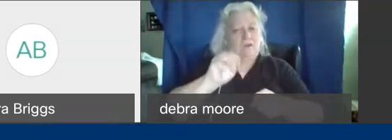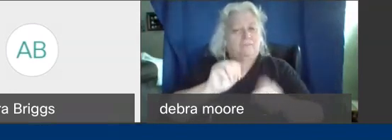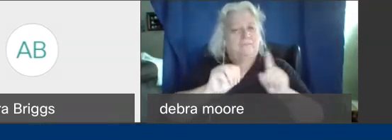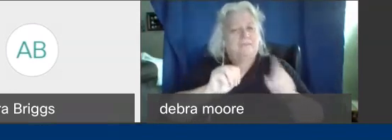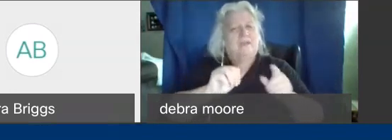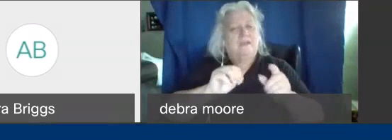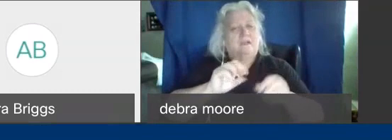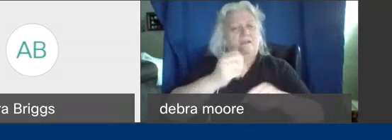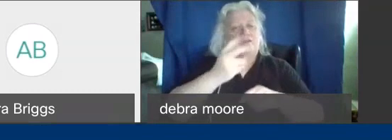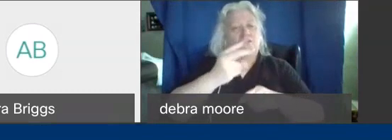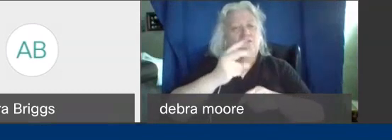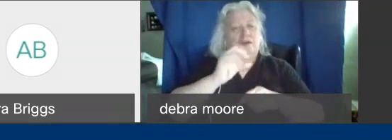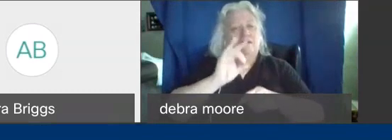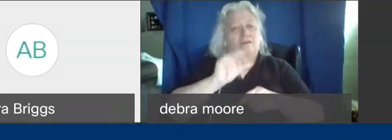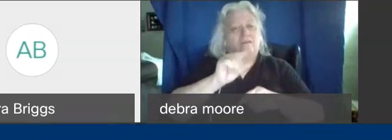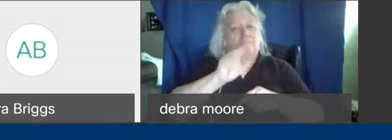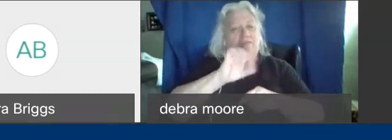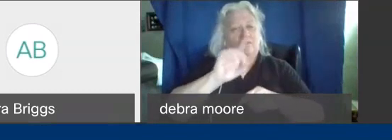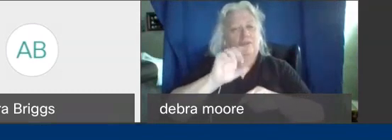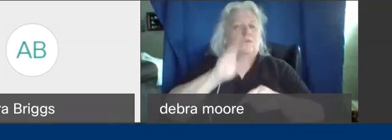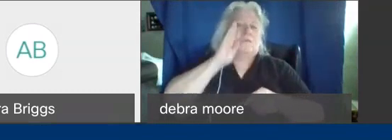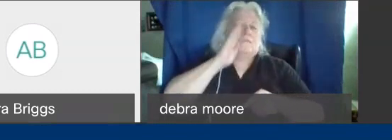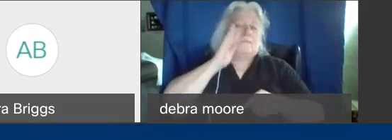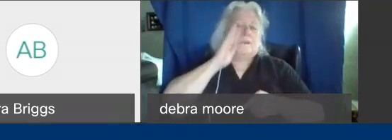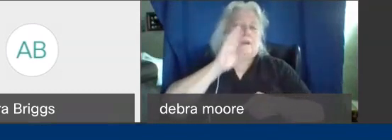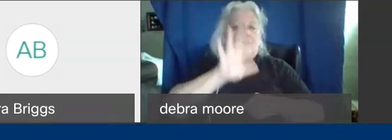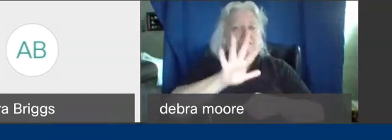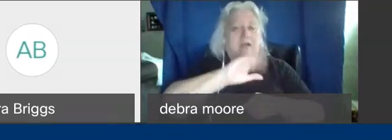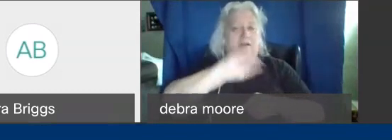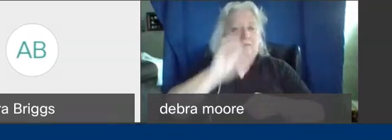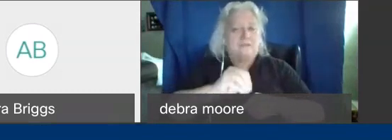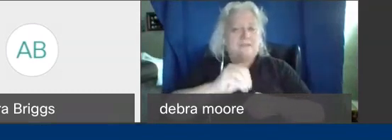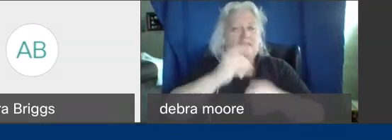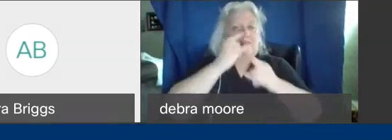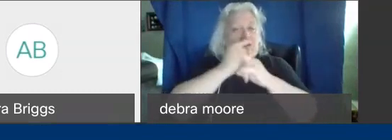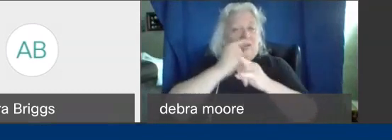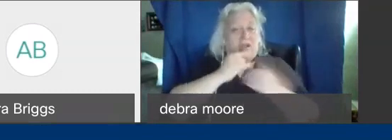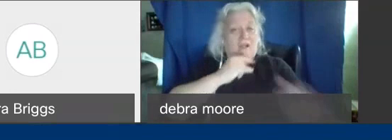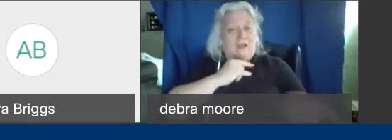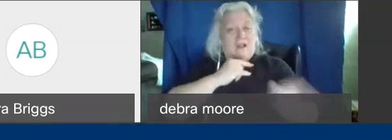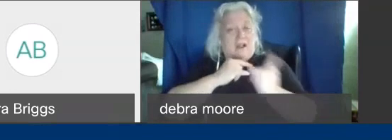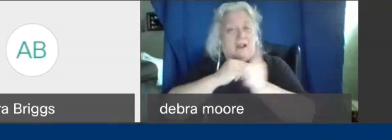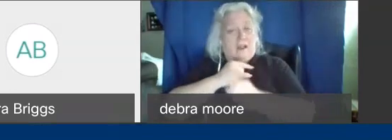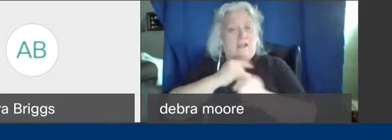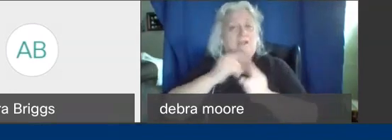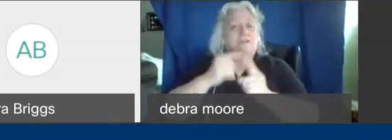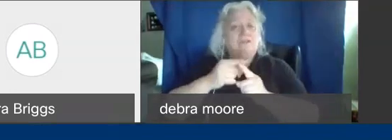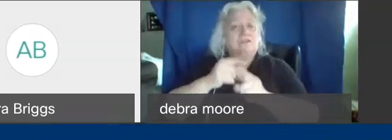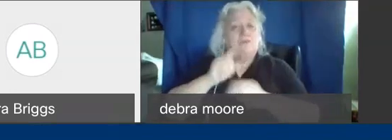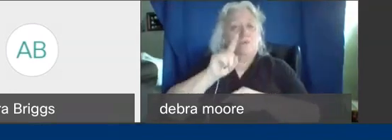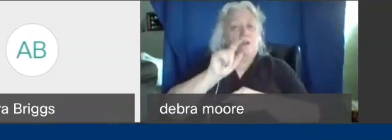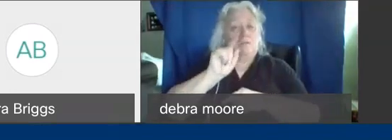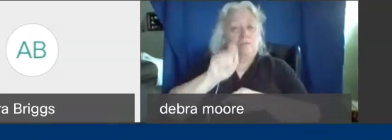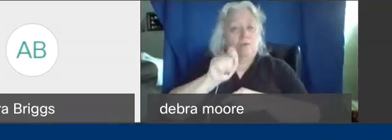with 12 fluid ounces of regular beer, which is about 5% alcohol, and then you go all the way to only 1.5